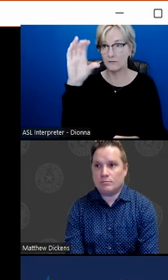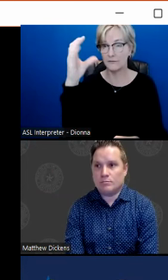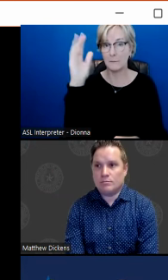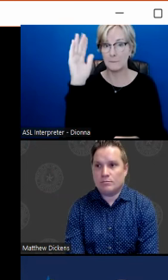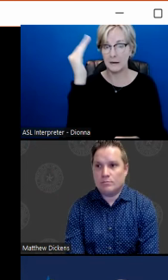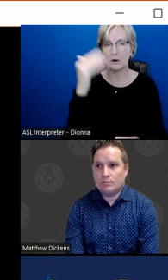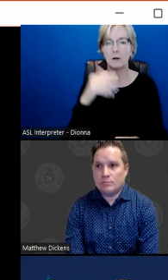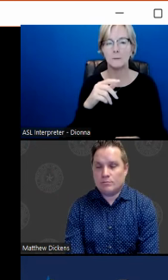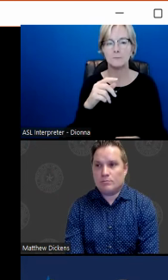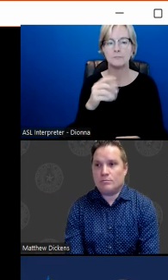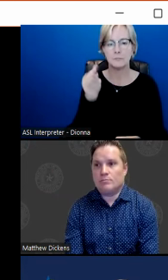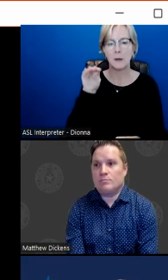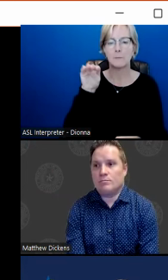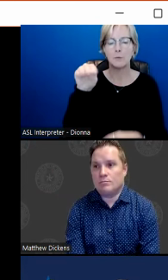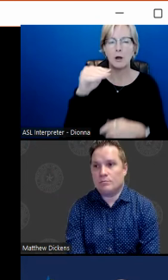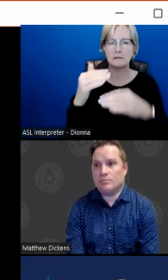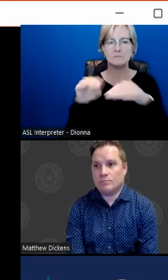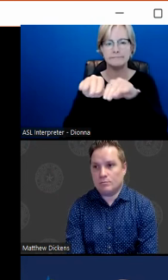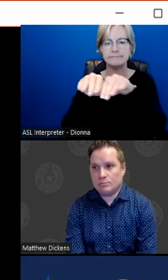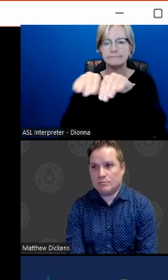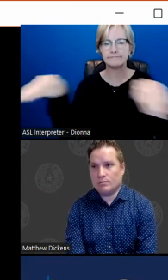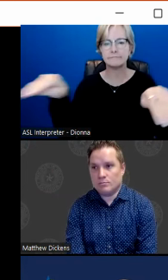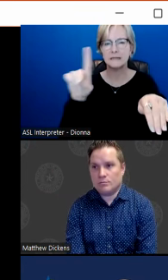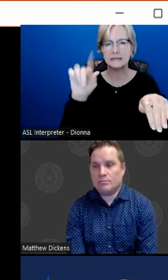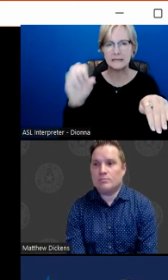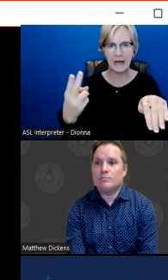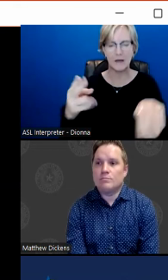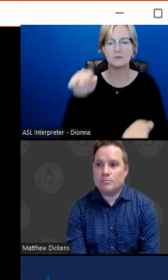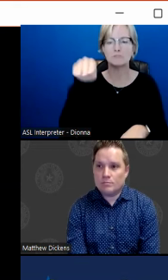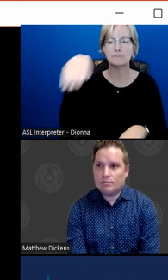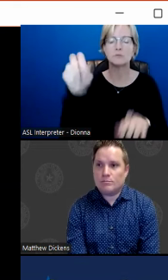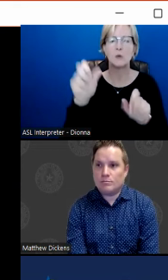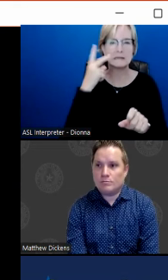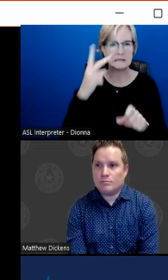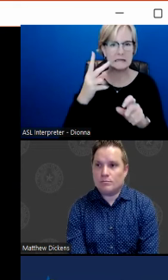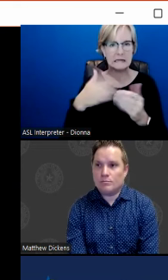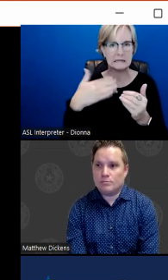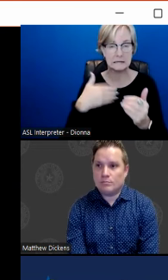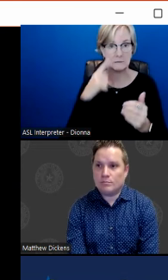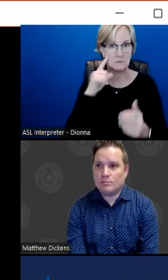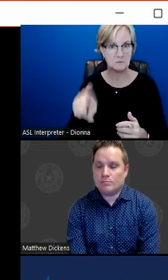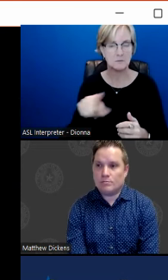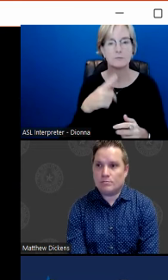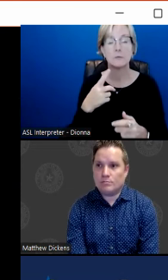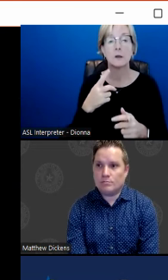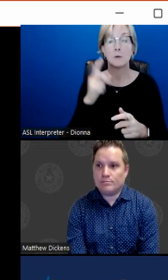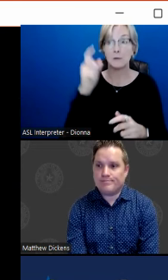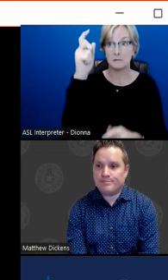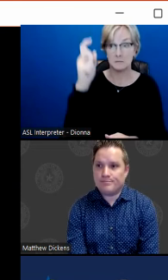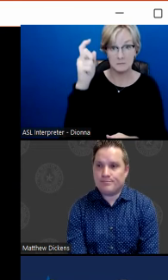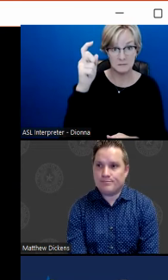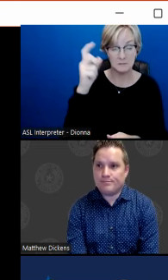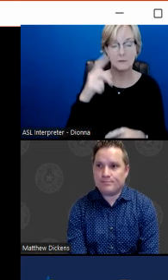on the center portion of the dashboard in a manner that is clearly visible through the windshield. When a disabled parking placard is placed on the rear view mirror of a